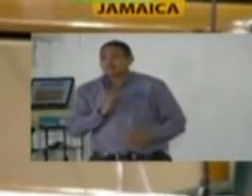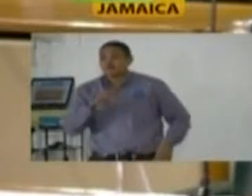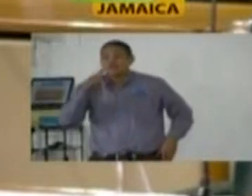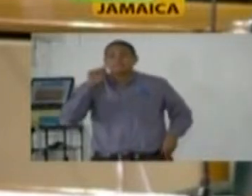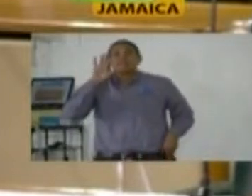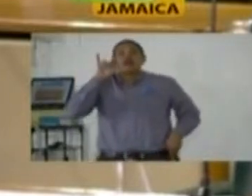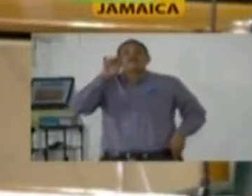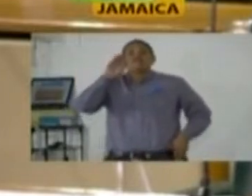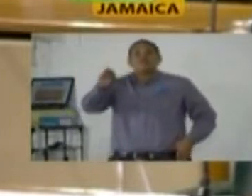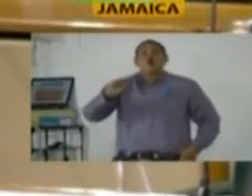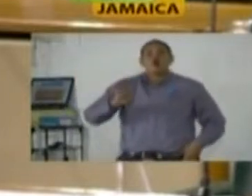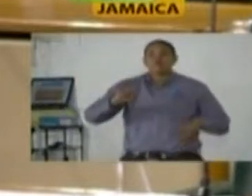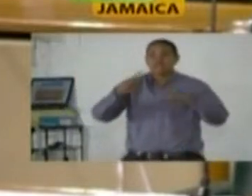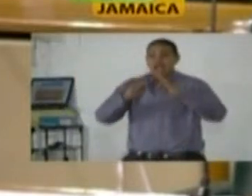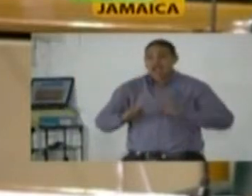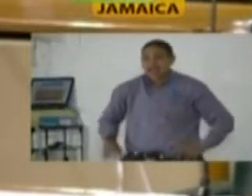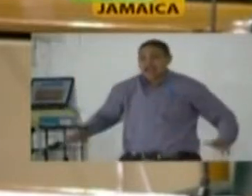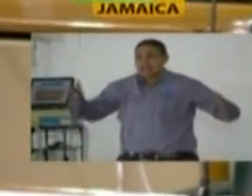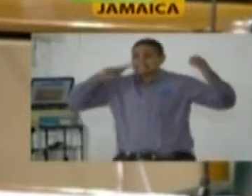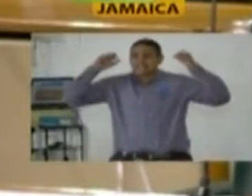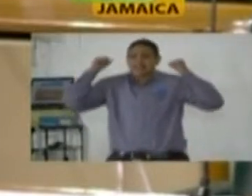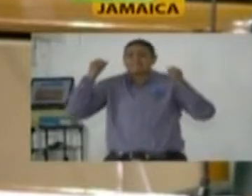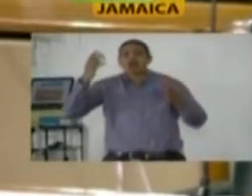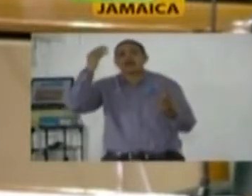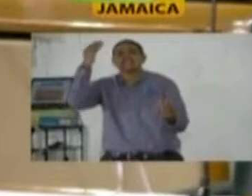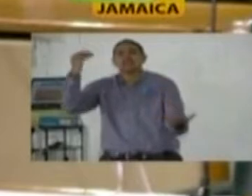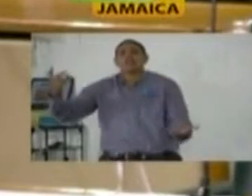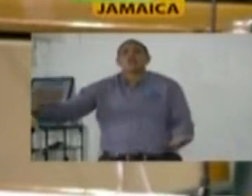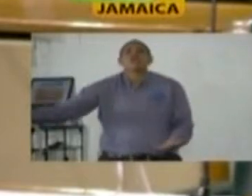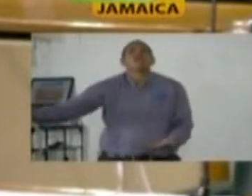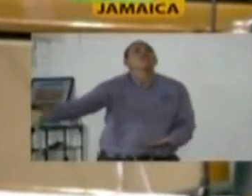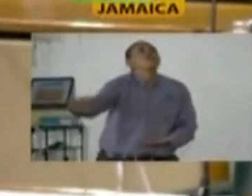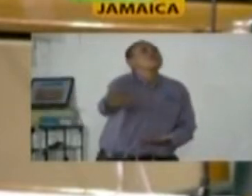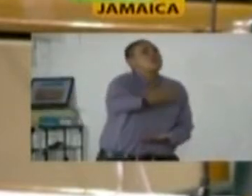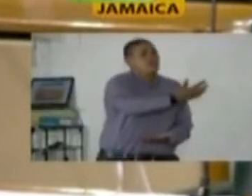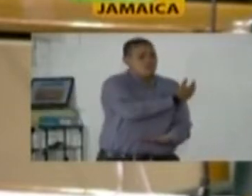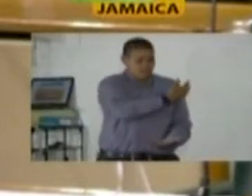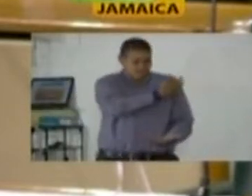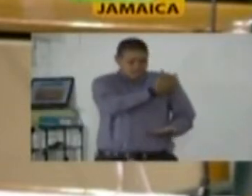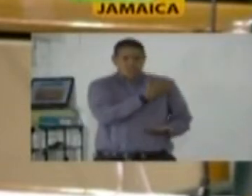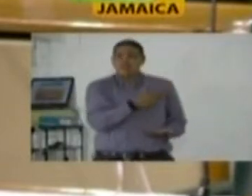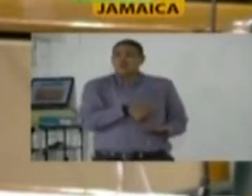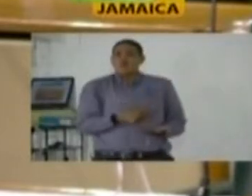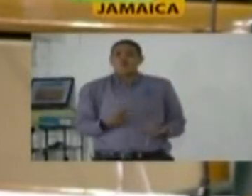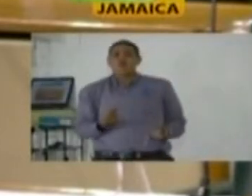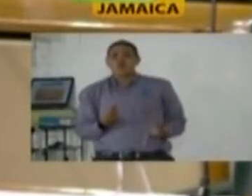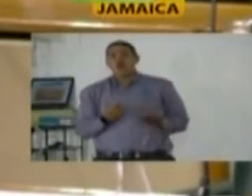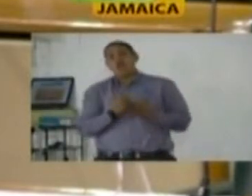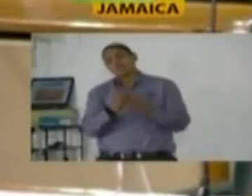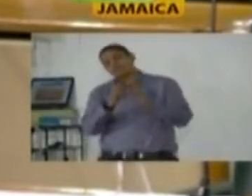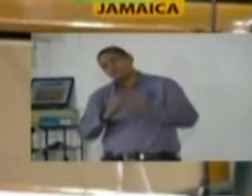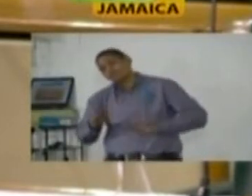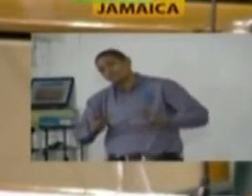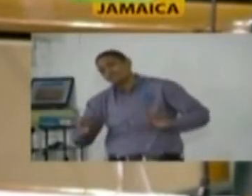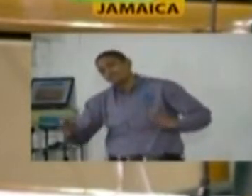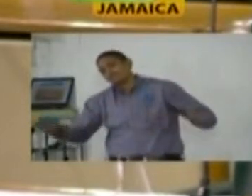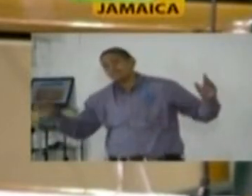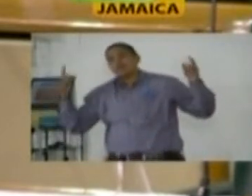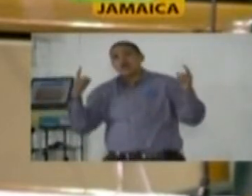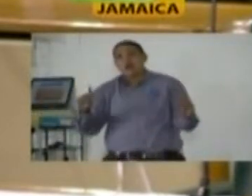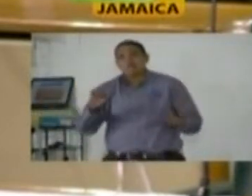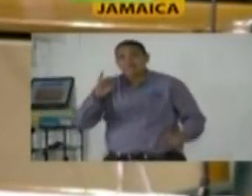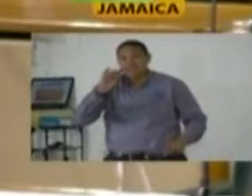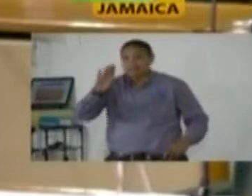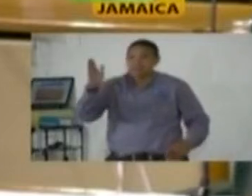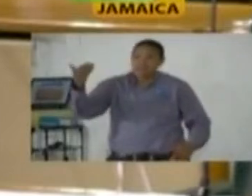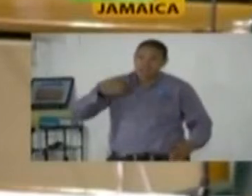analysis of the vast amount of data generated in the education sector. IDB will also be working with us to